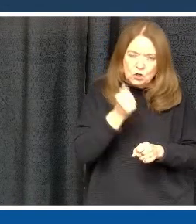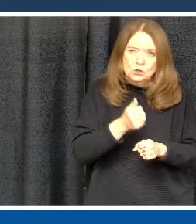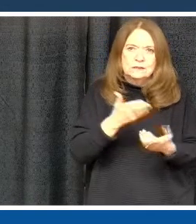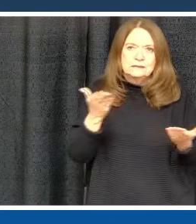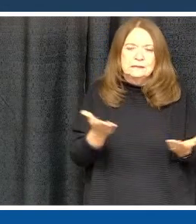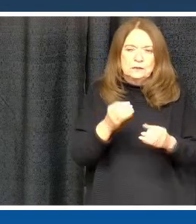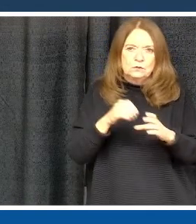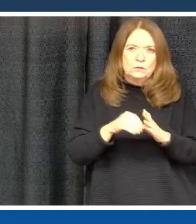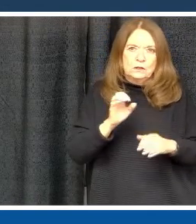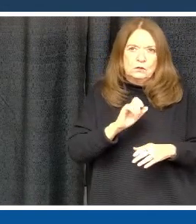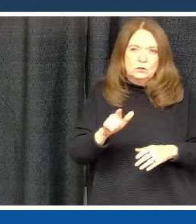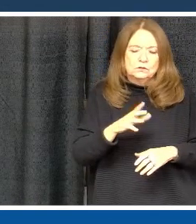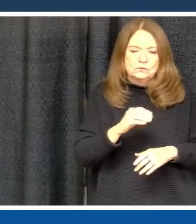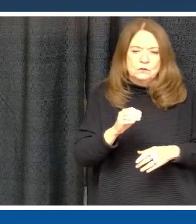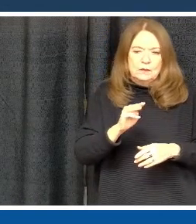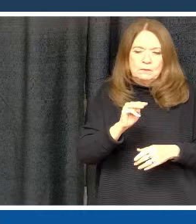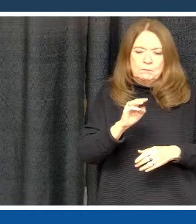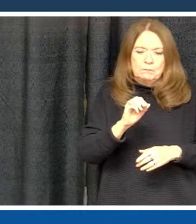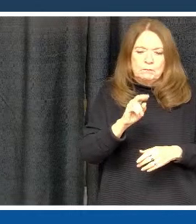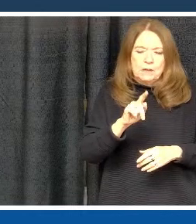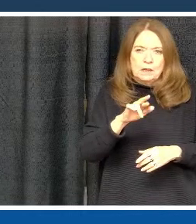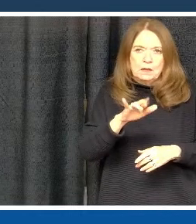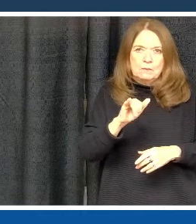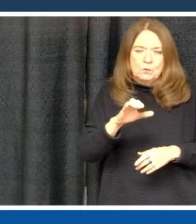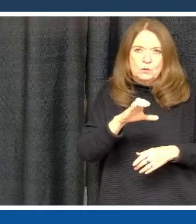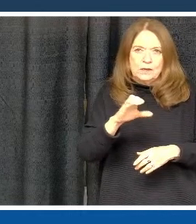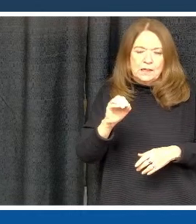in Clarksville and Montgomery County.